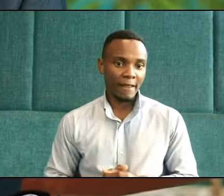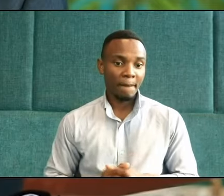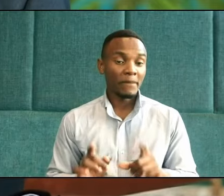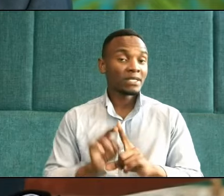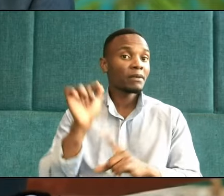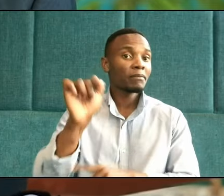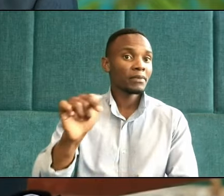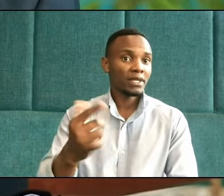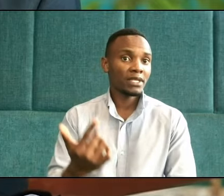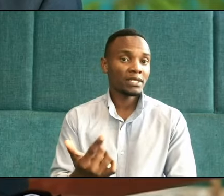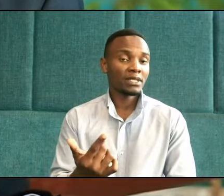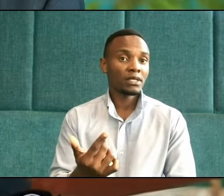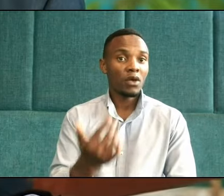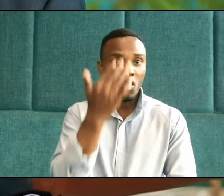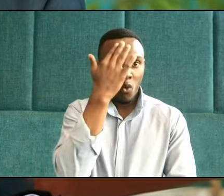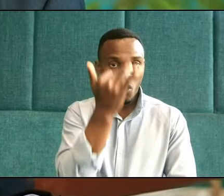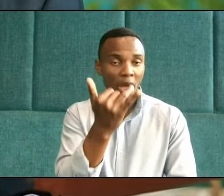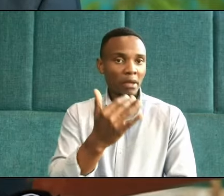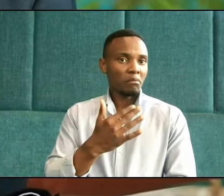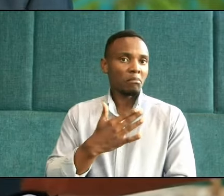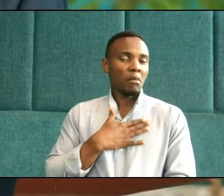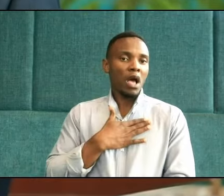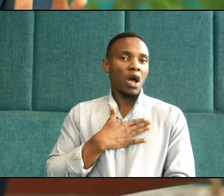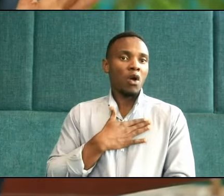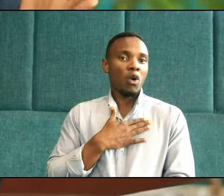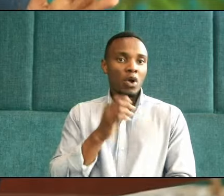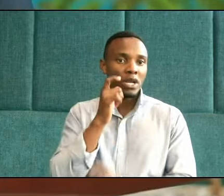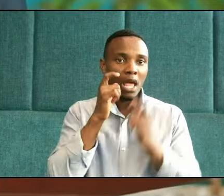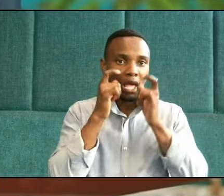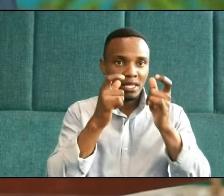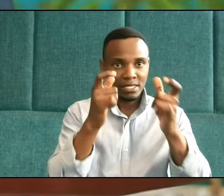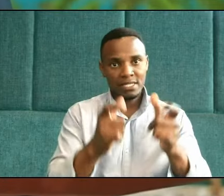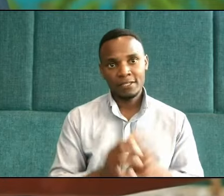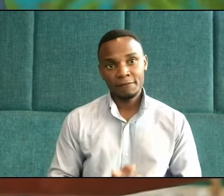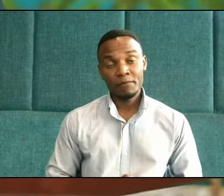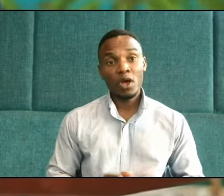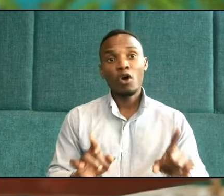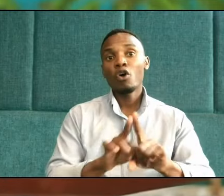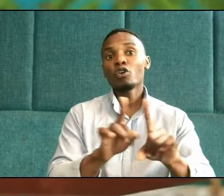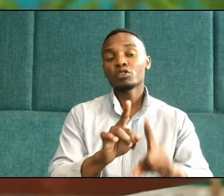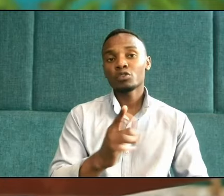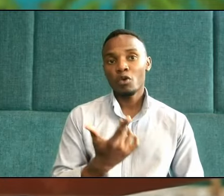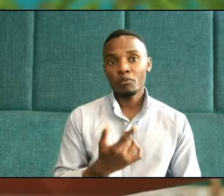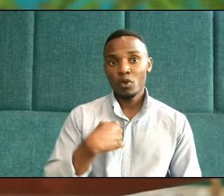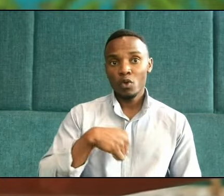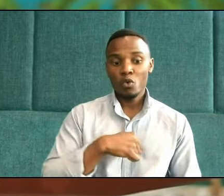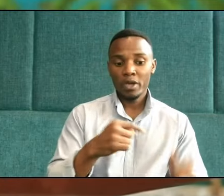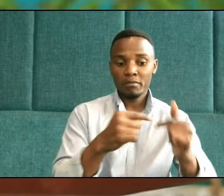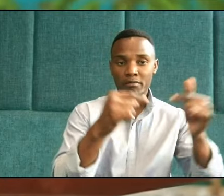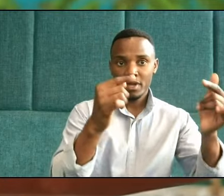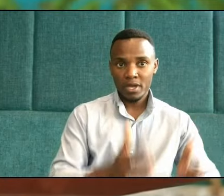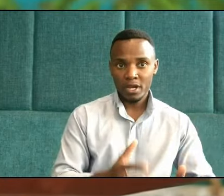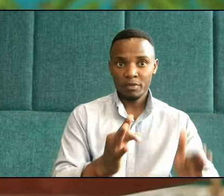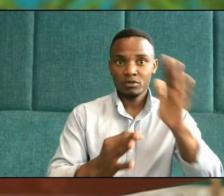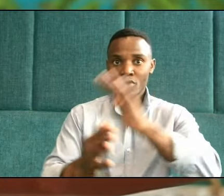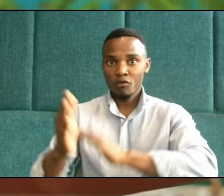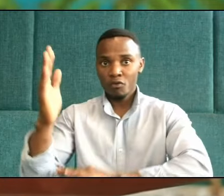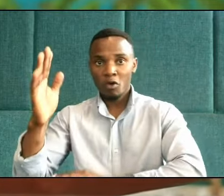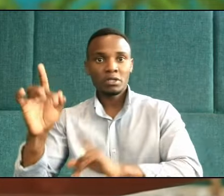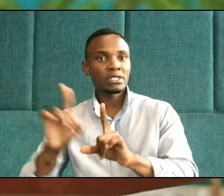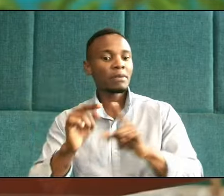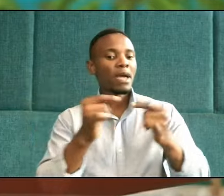an outcome of our much more. Apart from being enemies of God and enemies of the